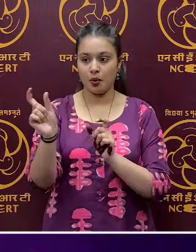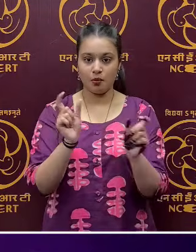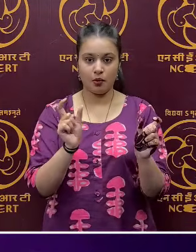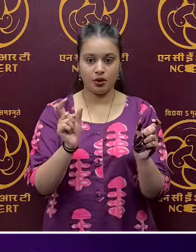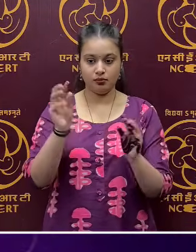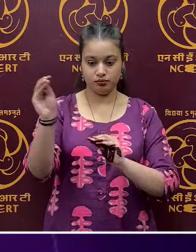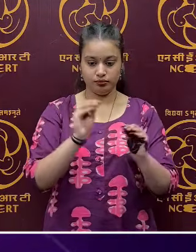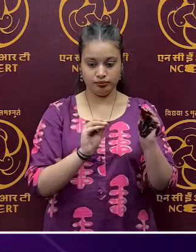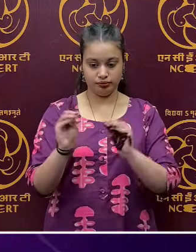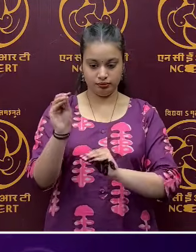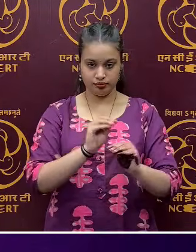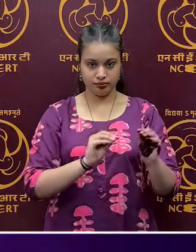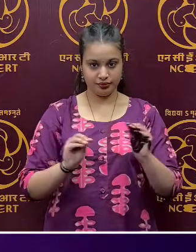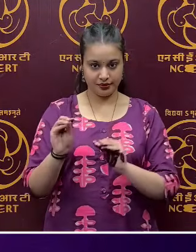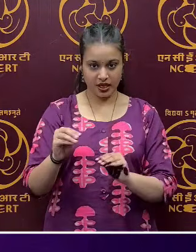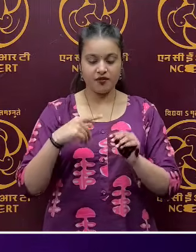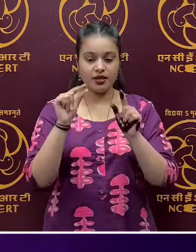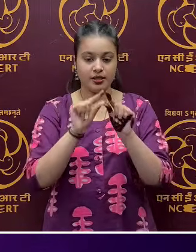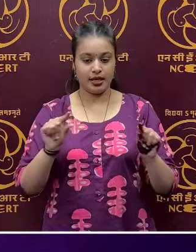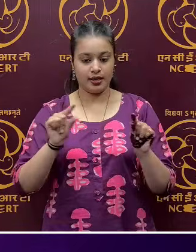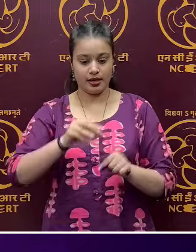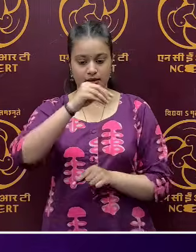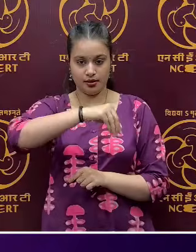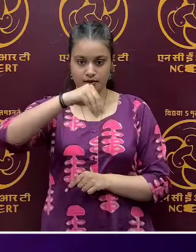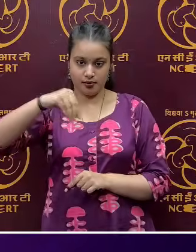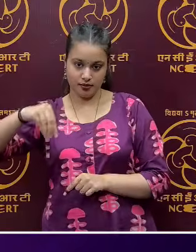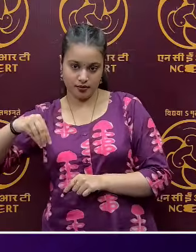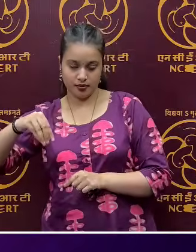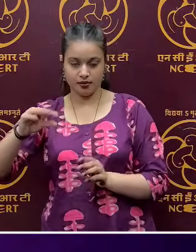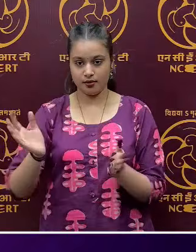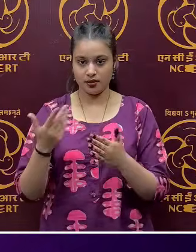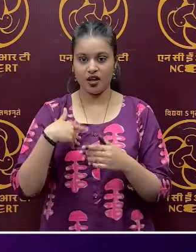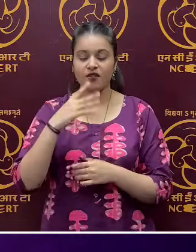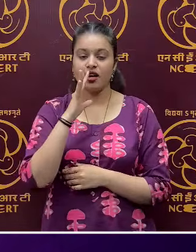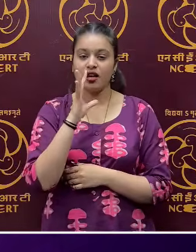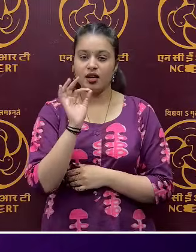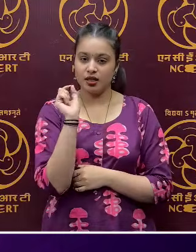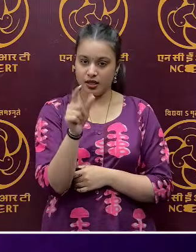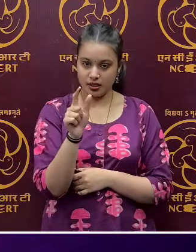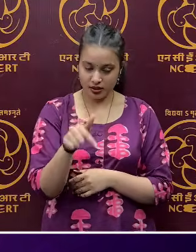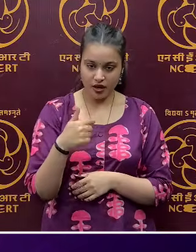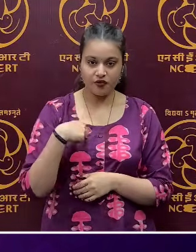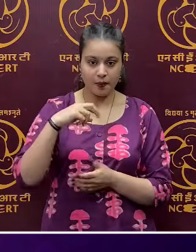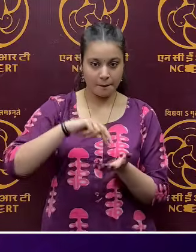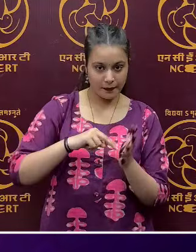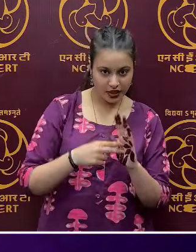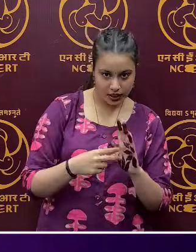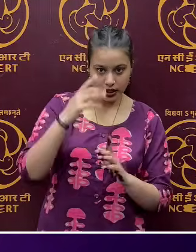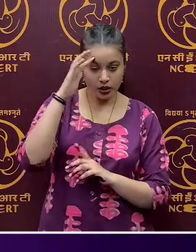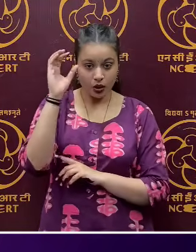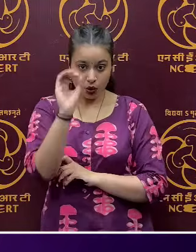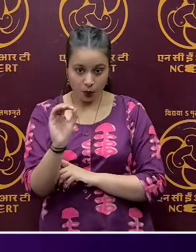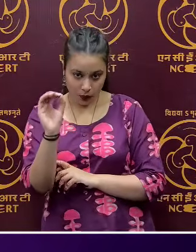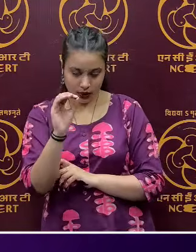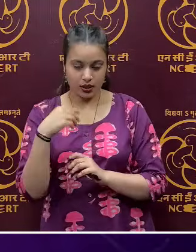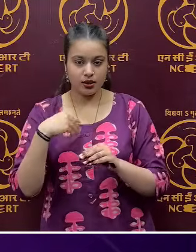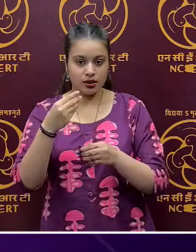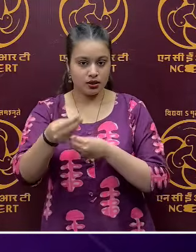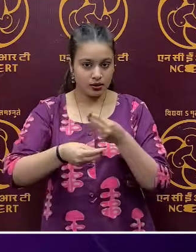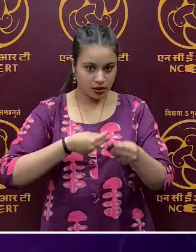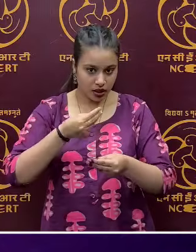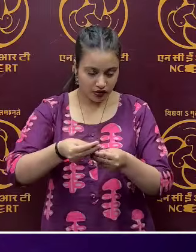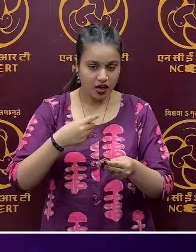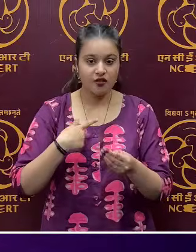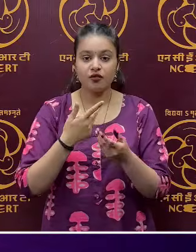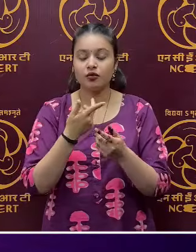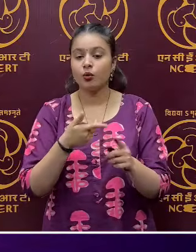we have to put them in these sentences. So first the clues are given, meaning, an opinion or a recommendation about what should